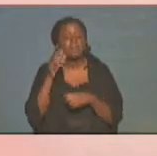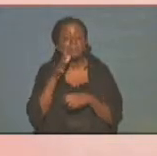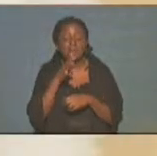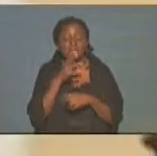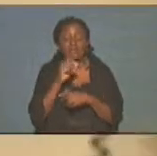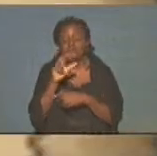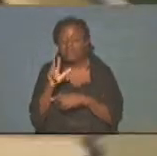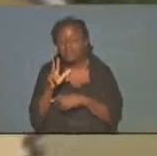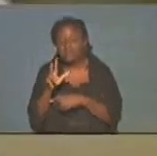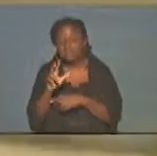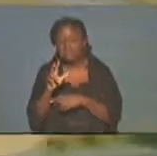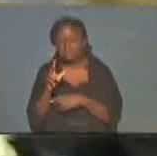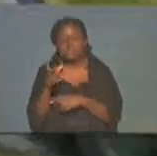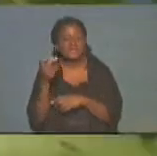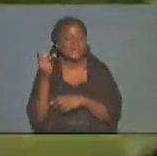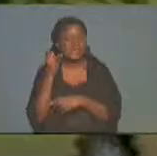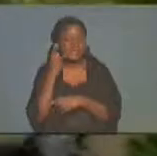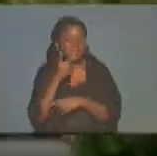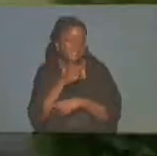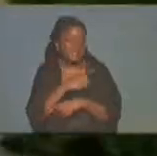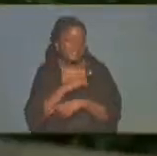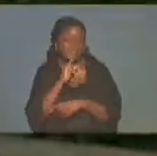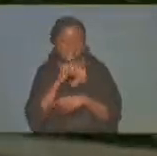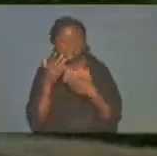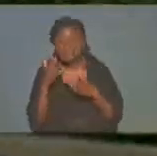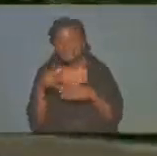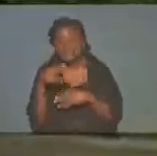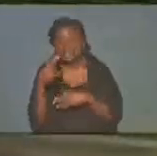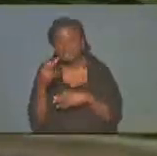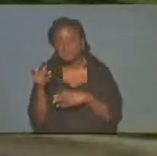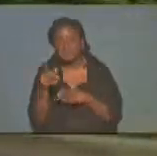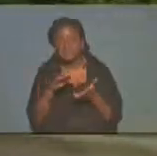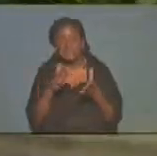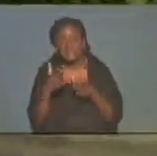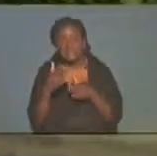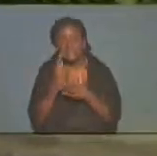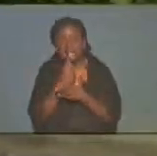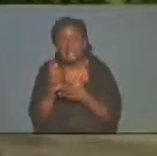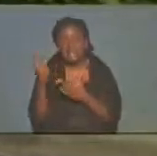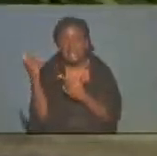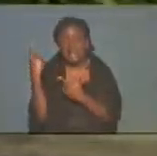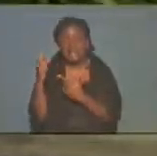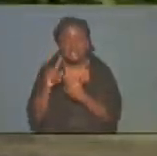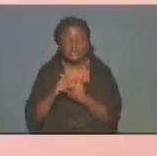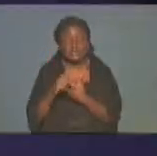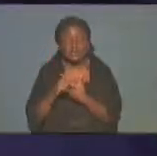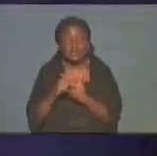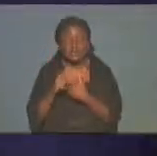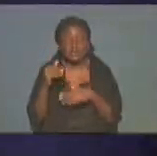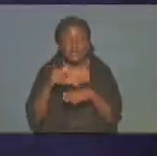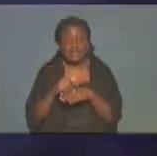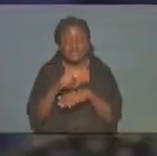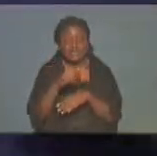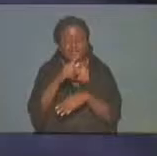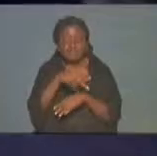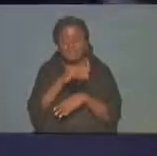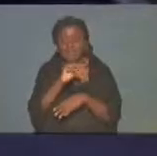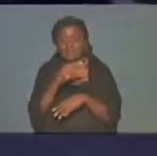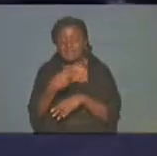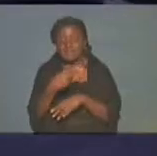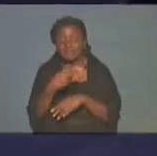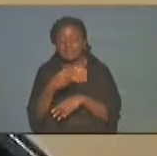is wrapping up. Darville died last month at the Princess Margaret Hospital, not long after issuing a public appeal for